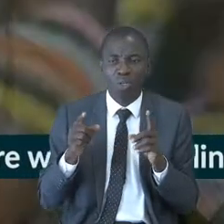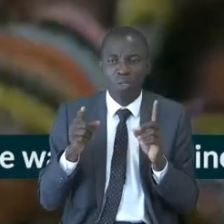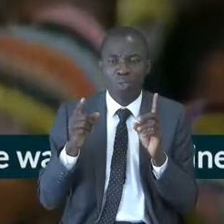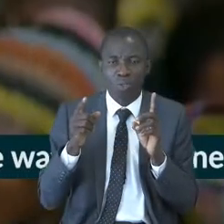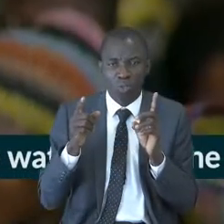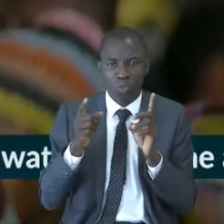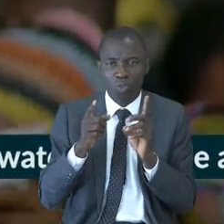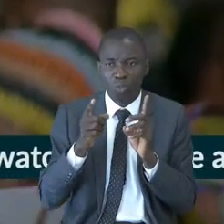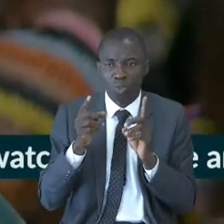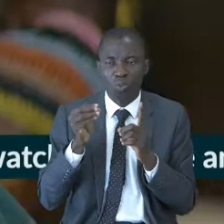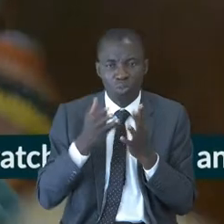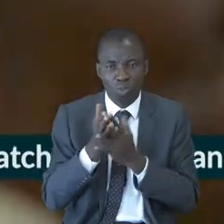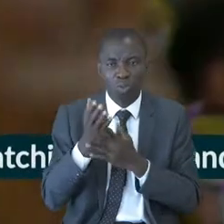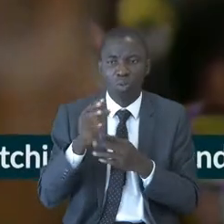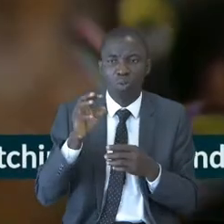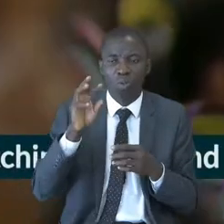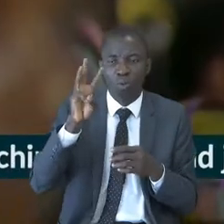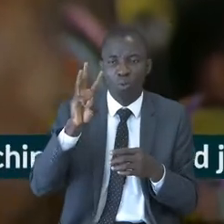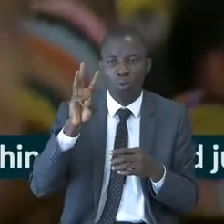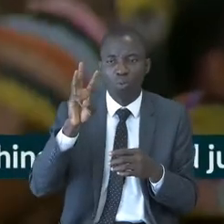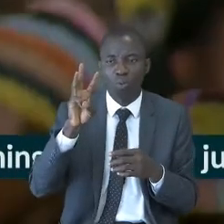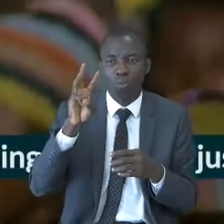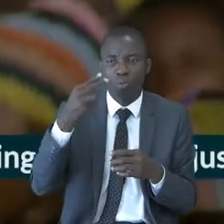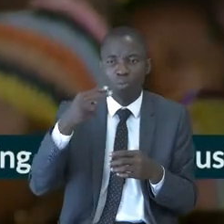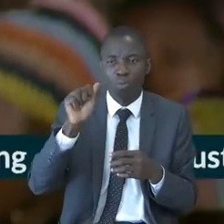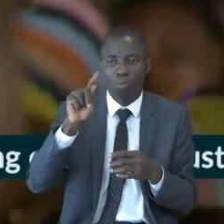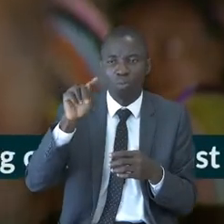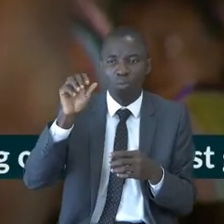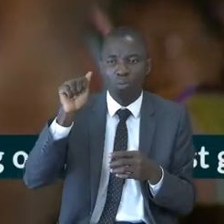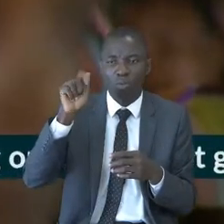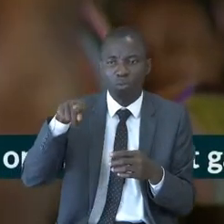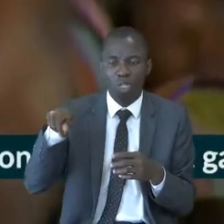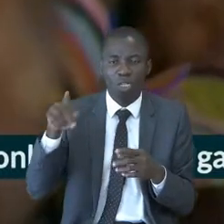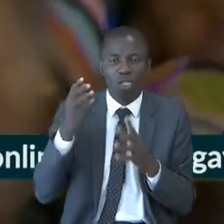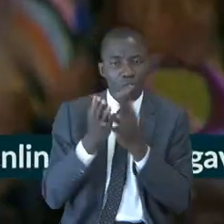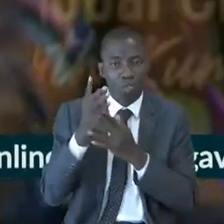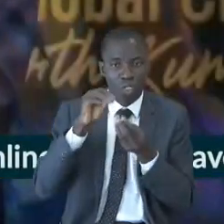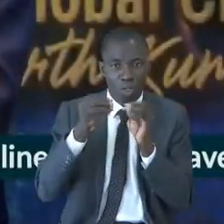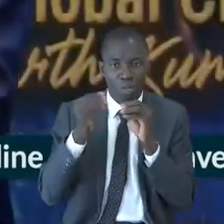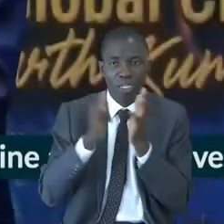WhatsApp to the number you are looking at on the screen.